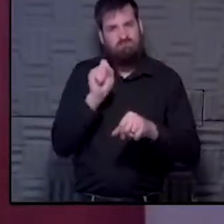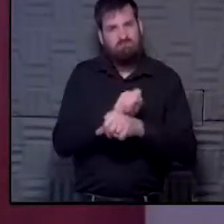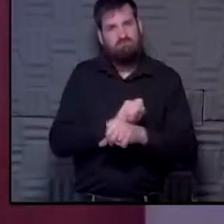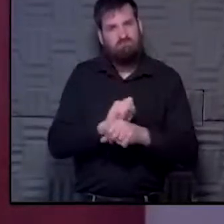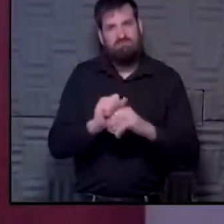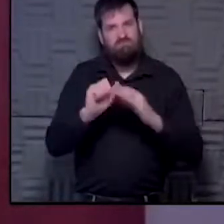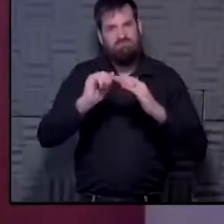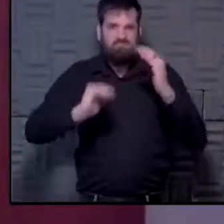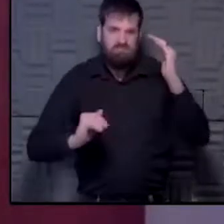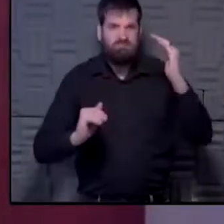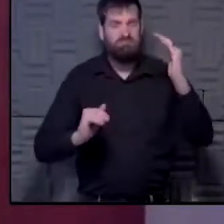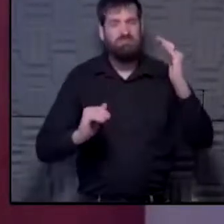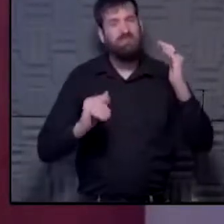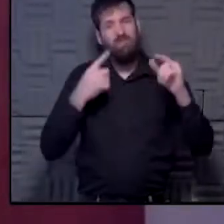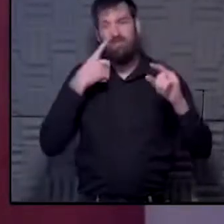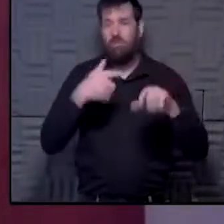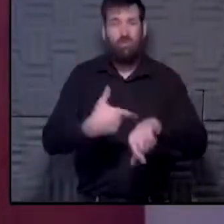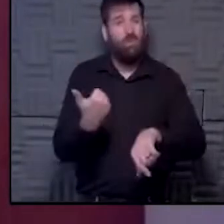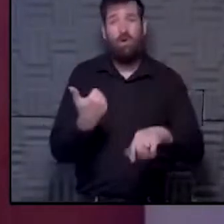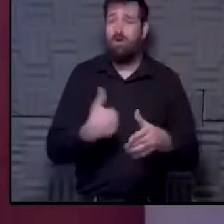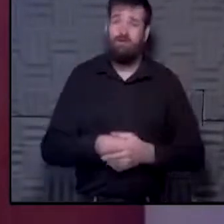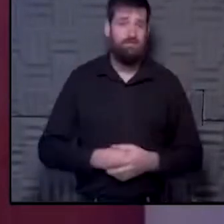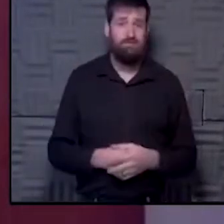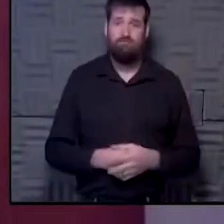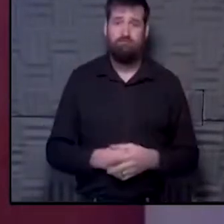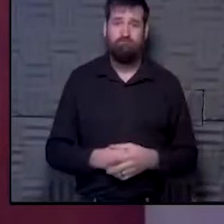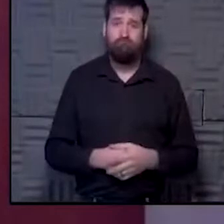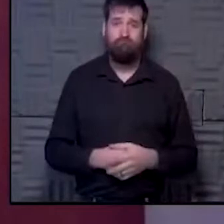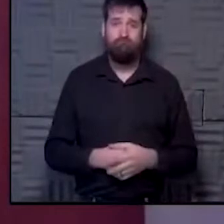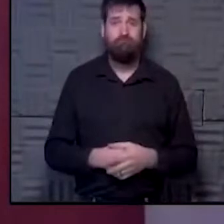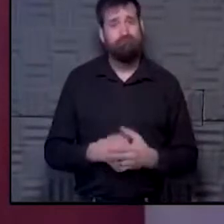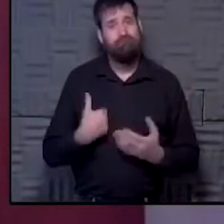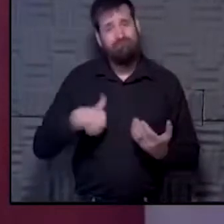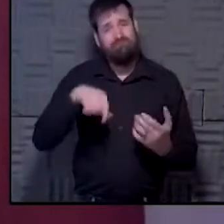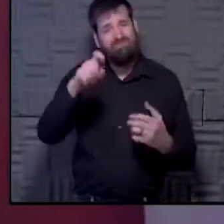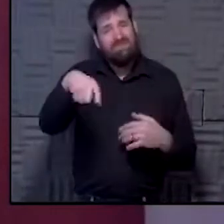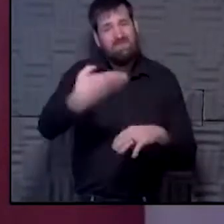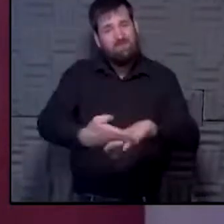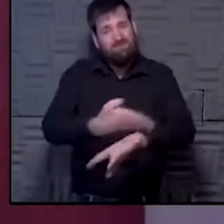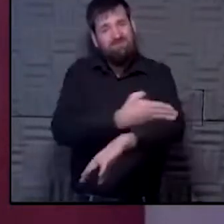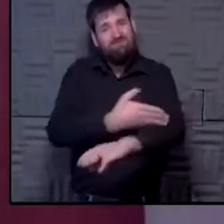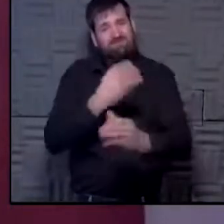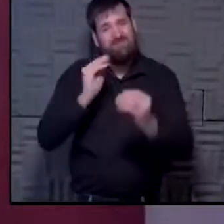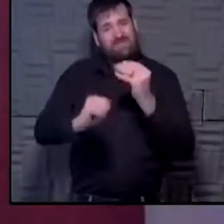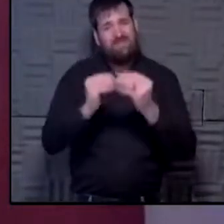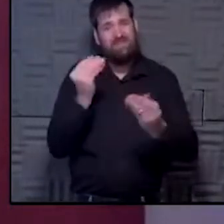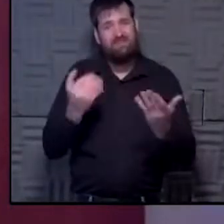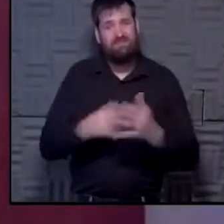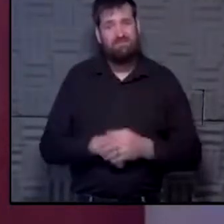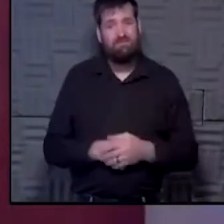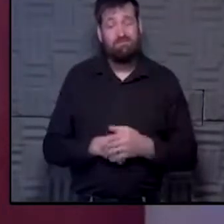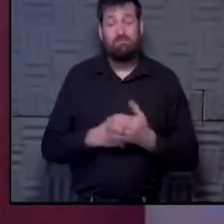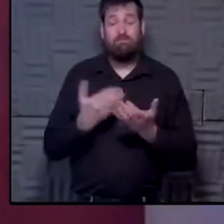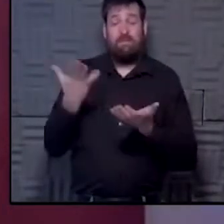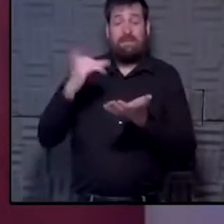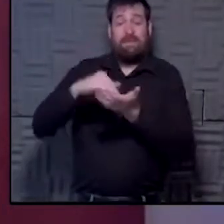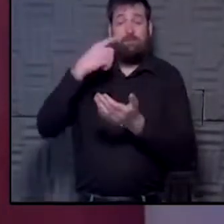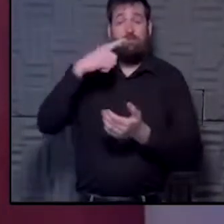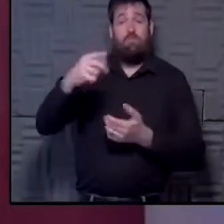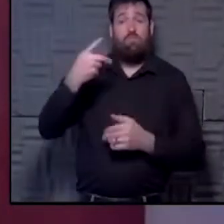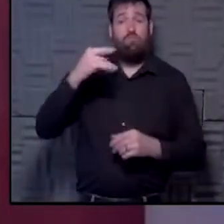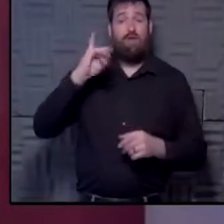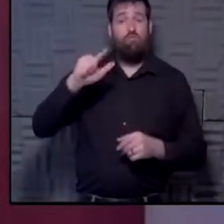long. And so we need to work on that. And part of what we're doing at the Center for Practical